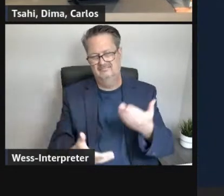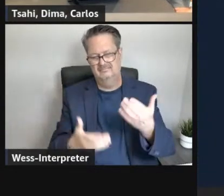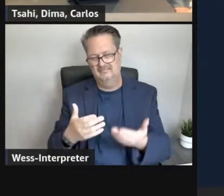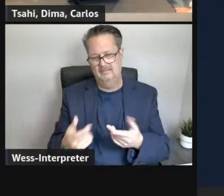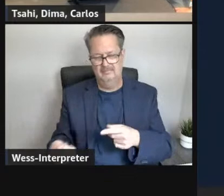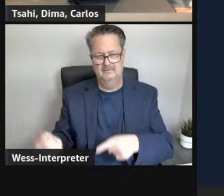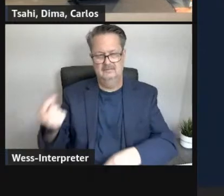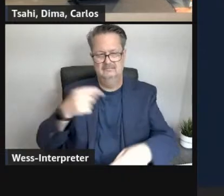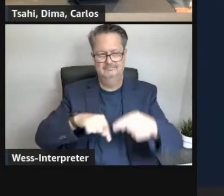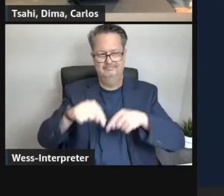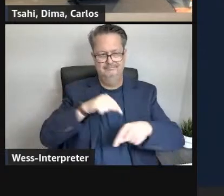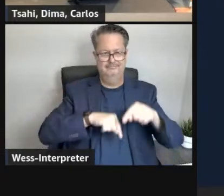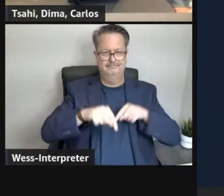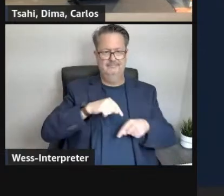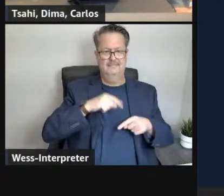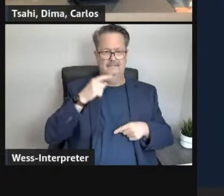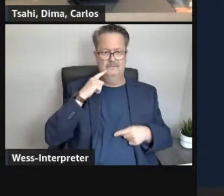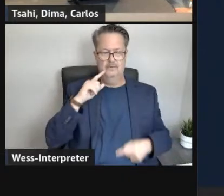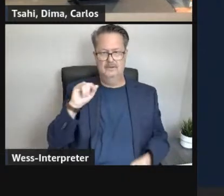the.